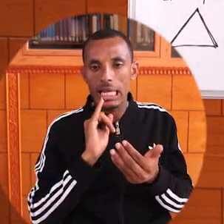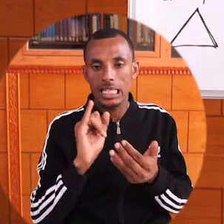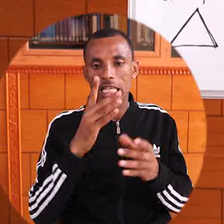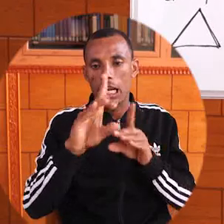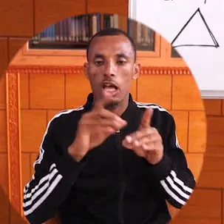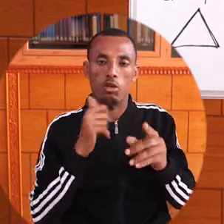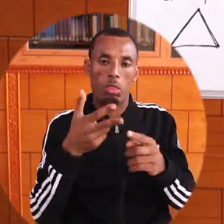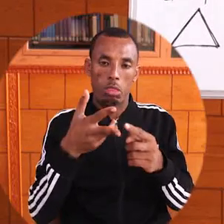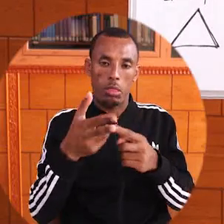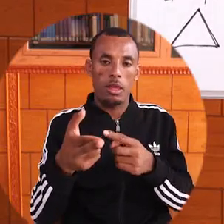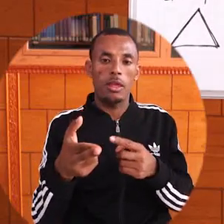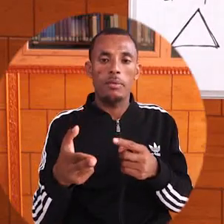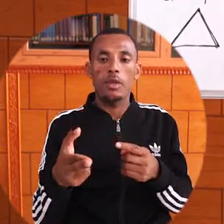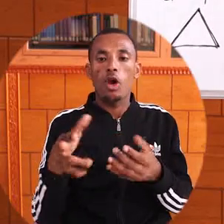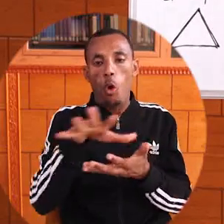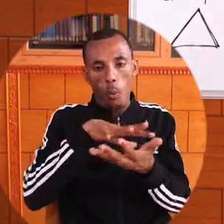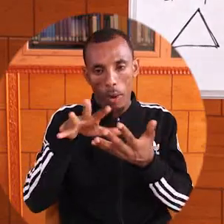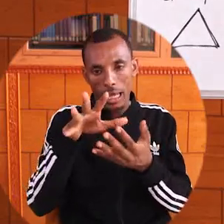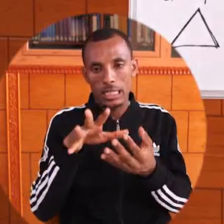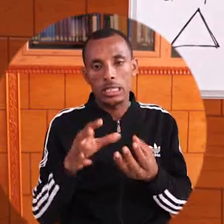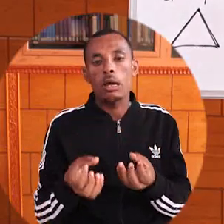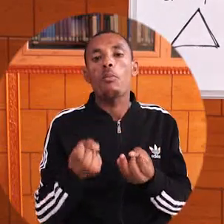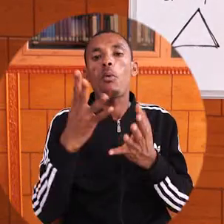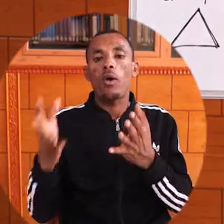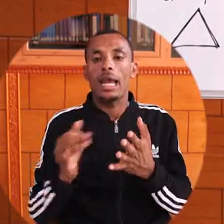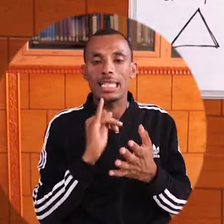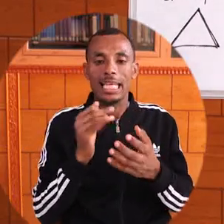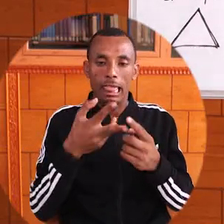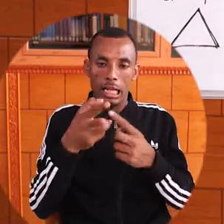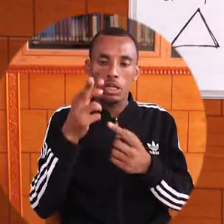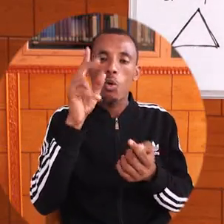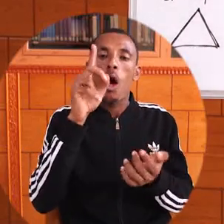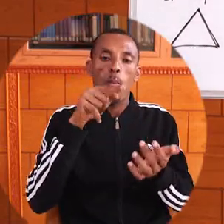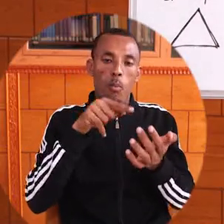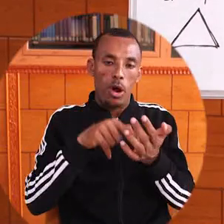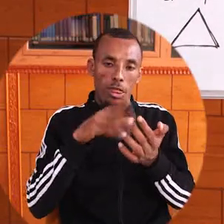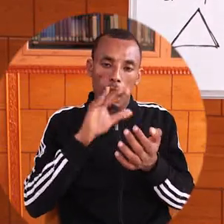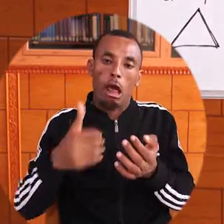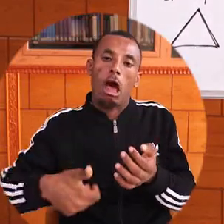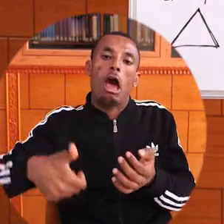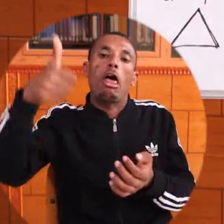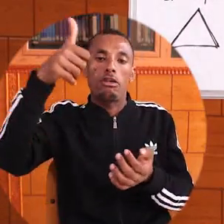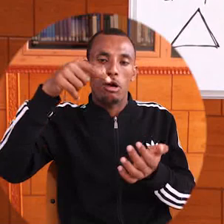not intersect, the complex polygons intersect one point and another point.